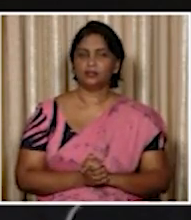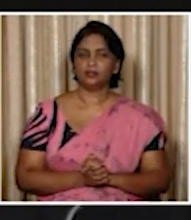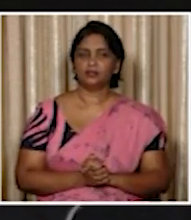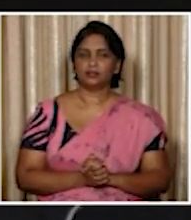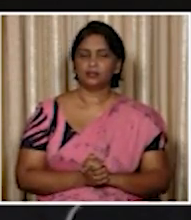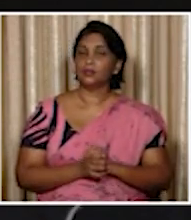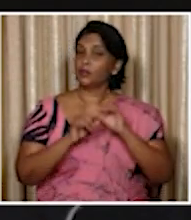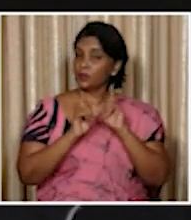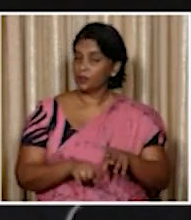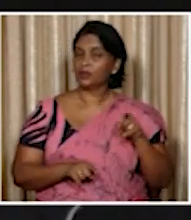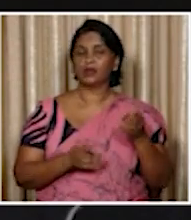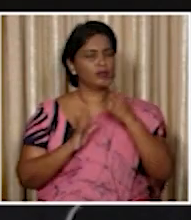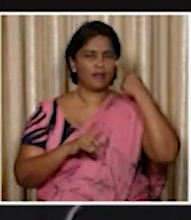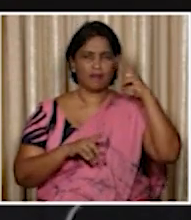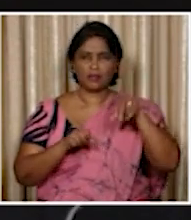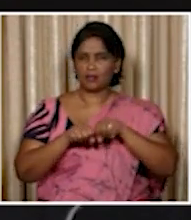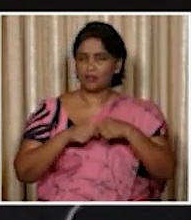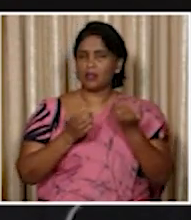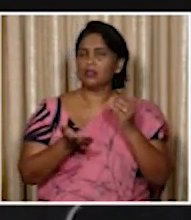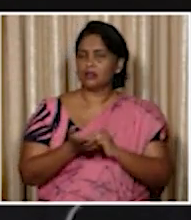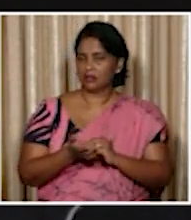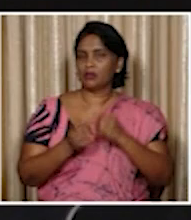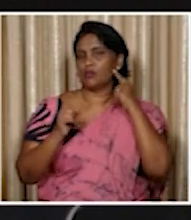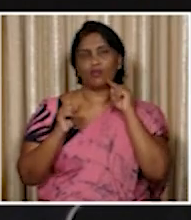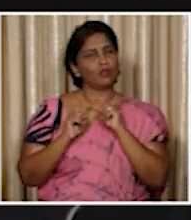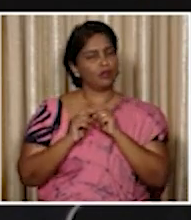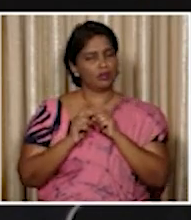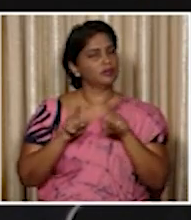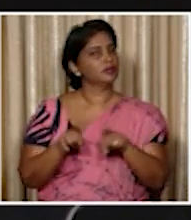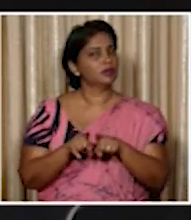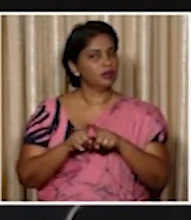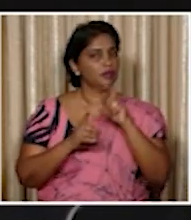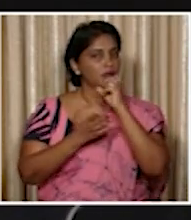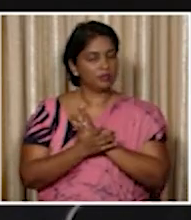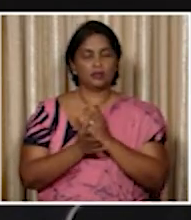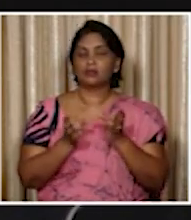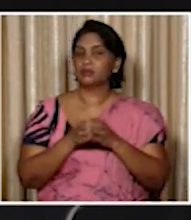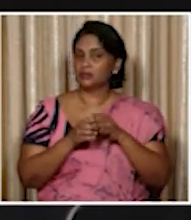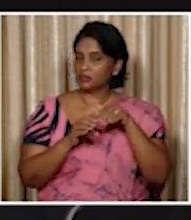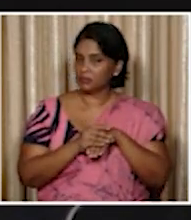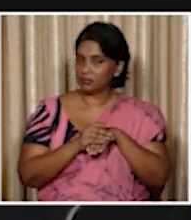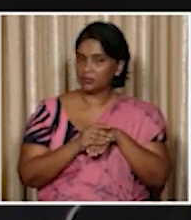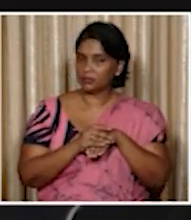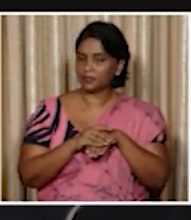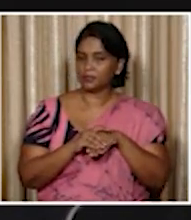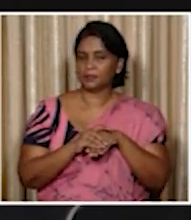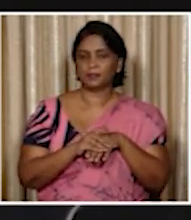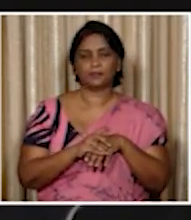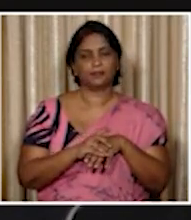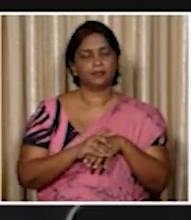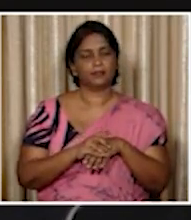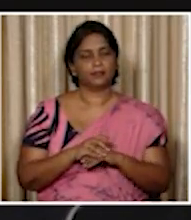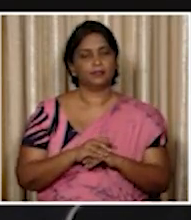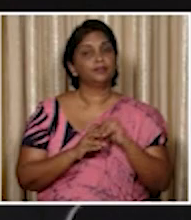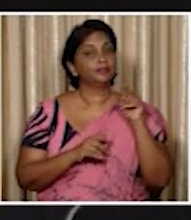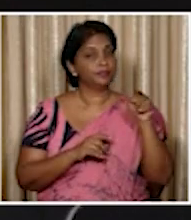Council in interpreting the provisions of the Constitution to suit the whim and fancy of